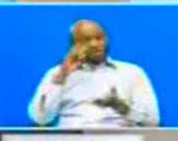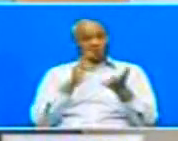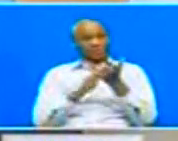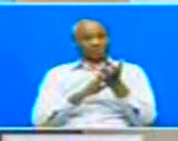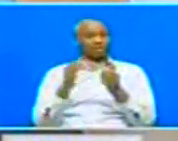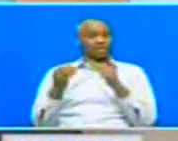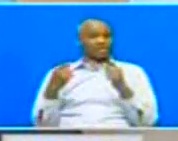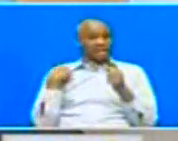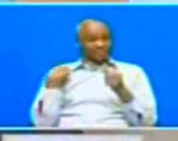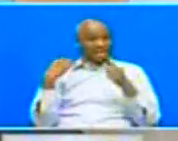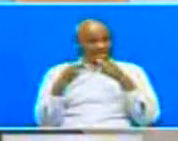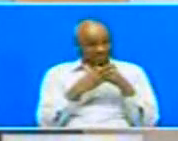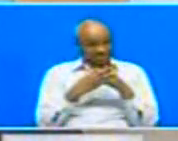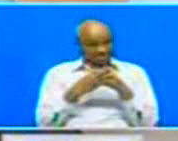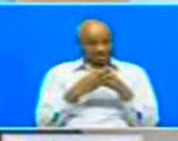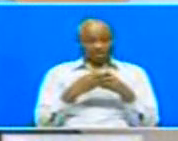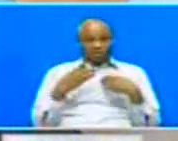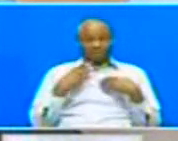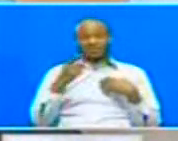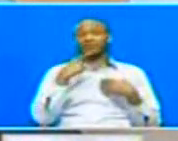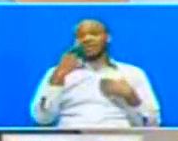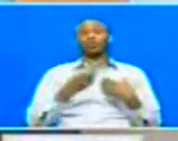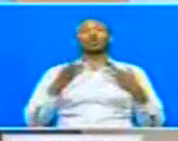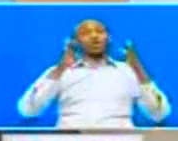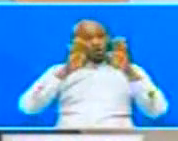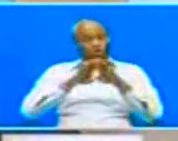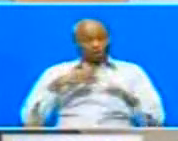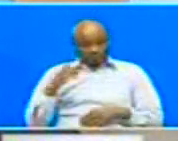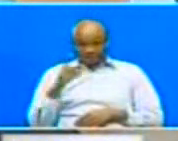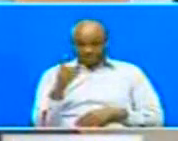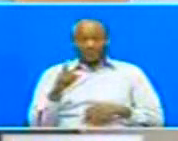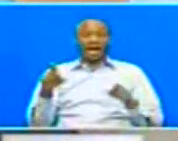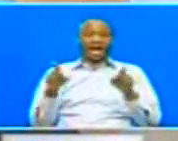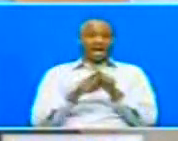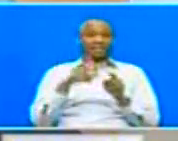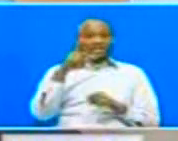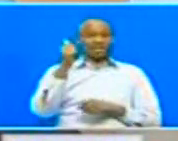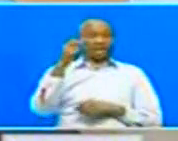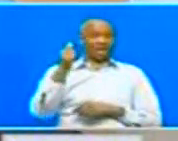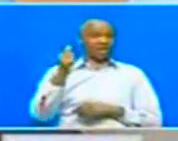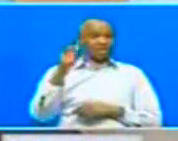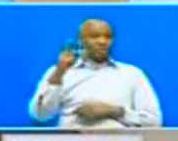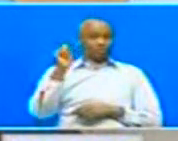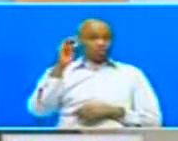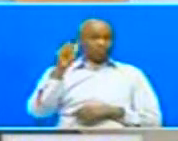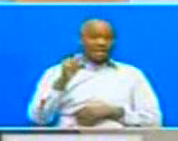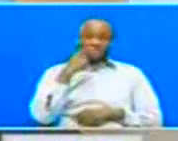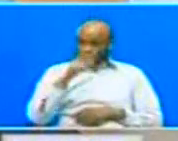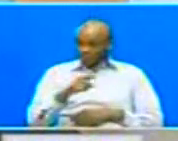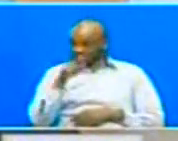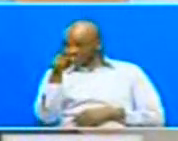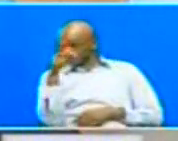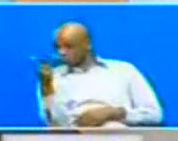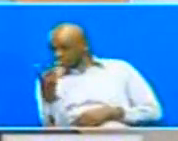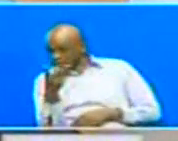8 was the closure of Dadaab and even Kakuma to some extent, because it was identified that